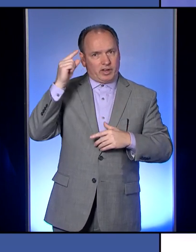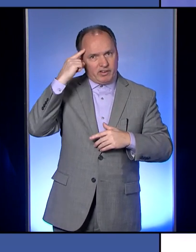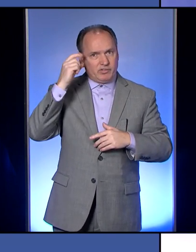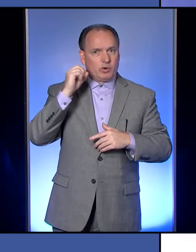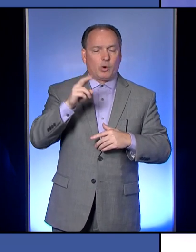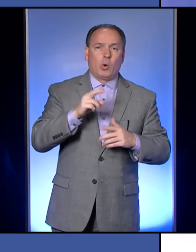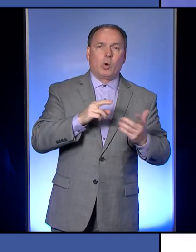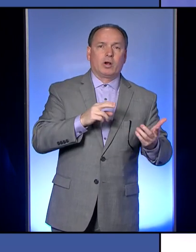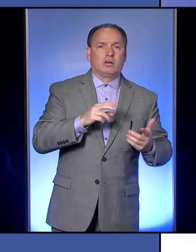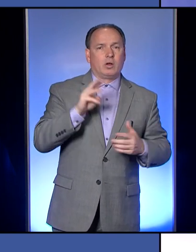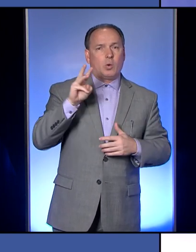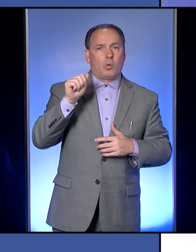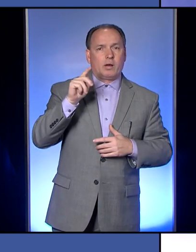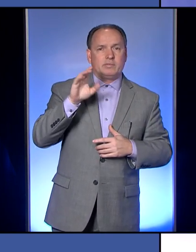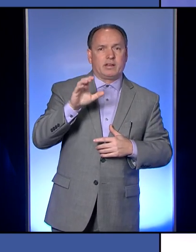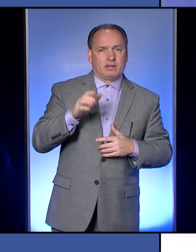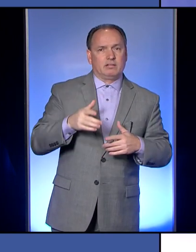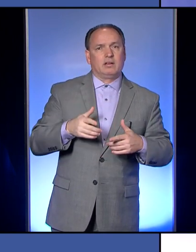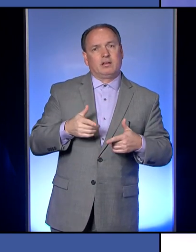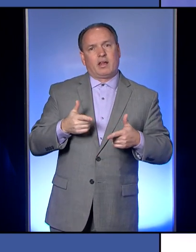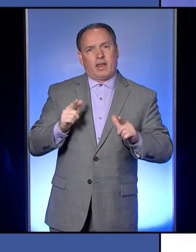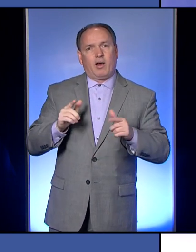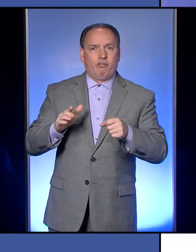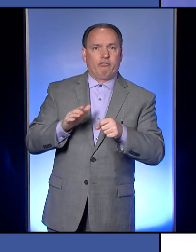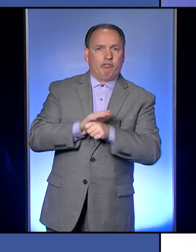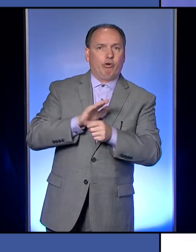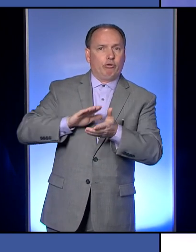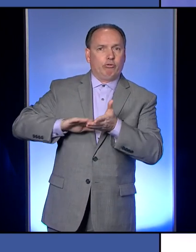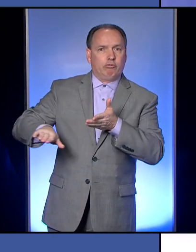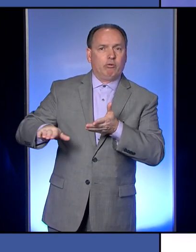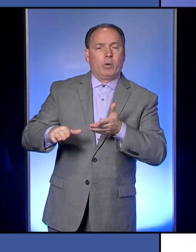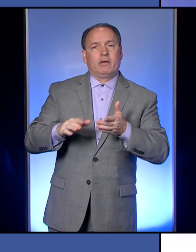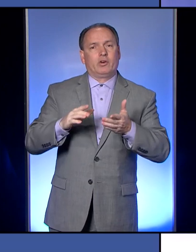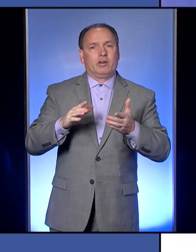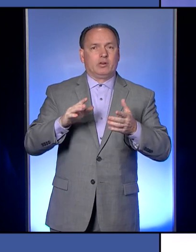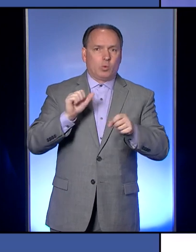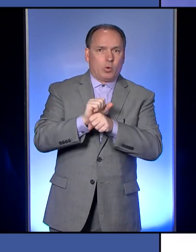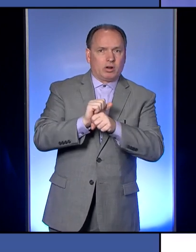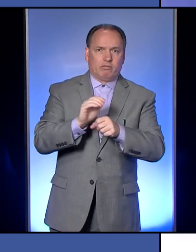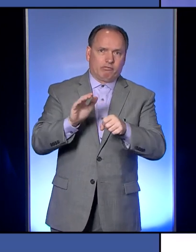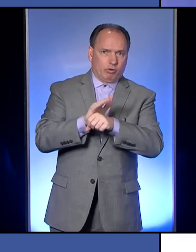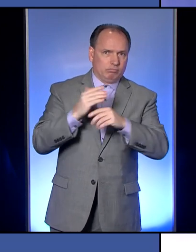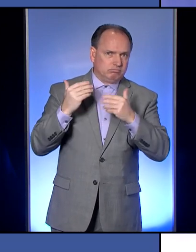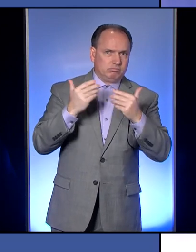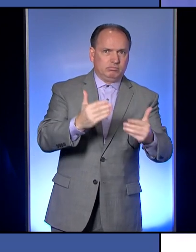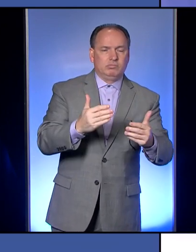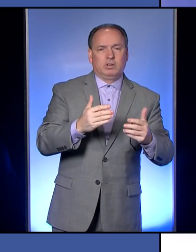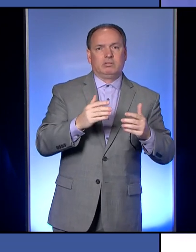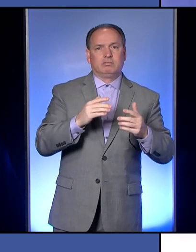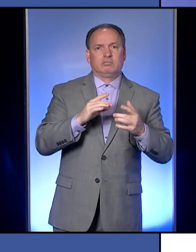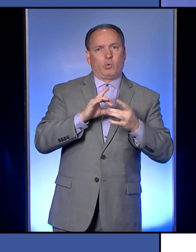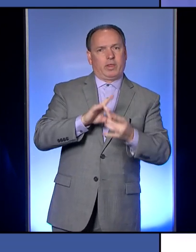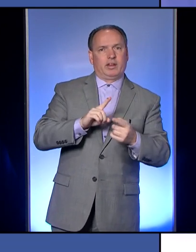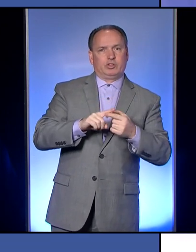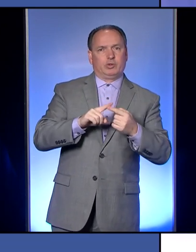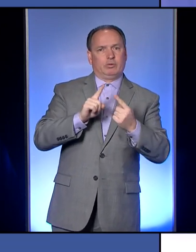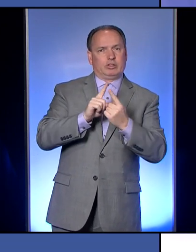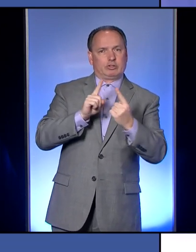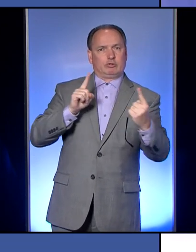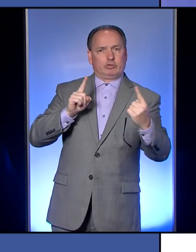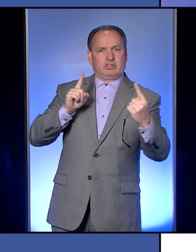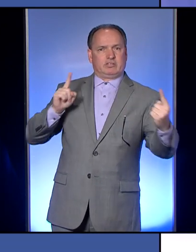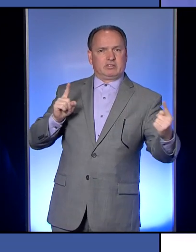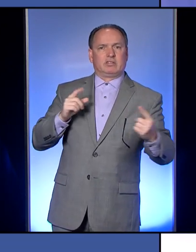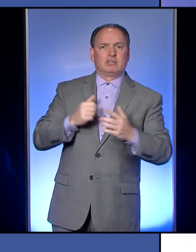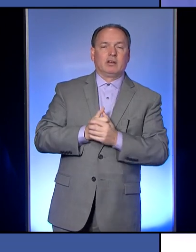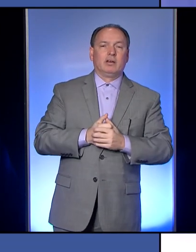full capacity with their employees, considering we're preaching this social distancing right now? I don't really want to put